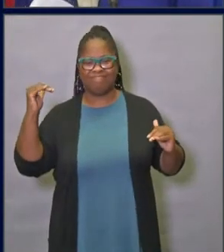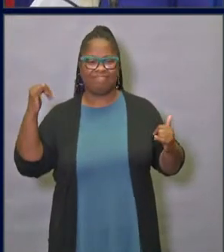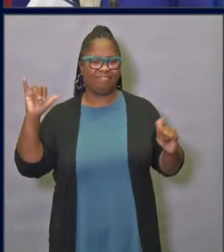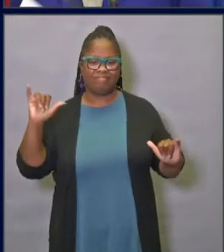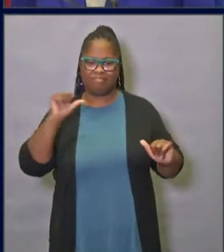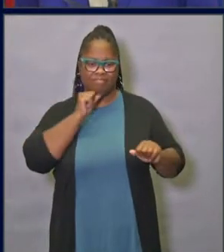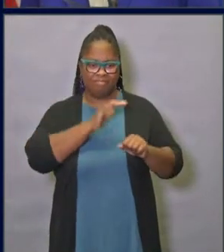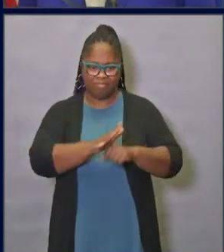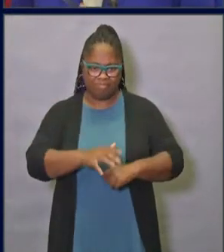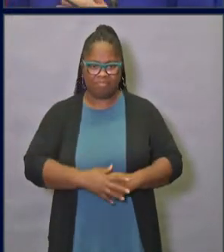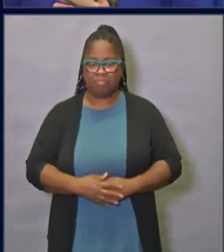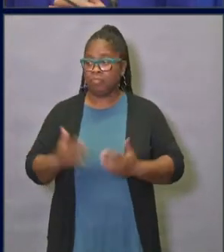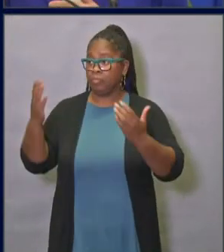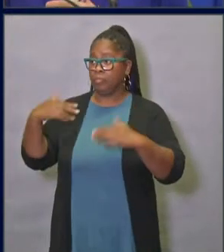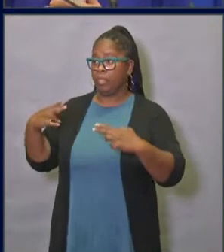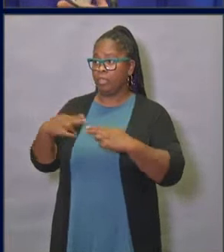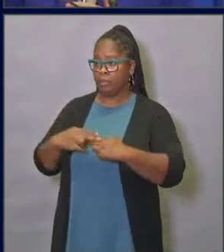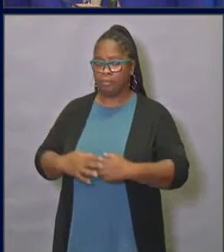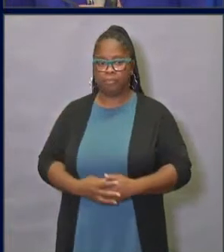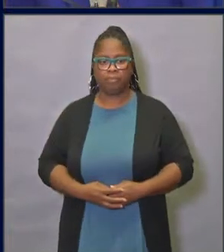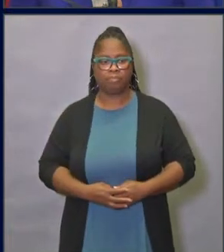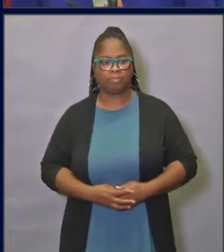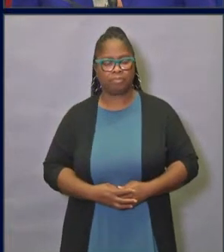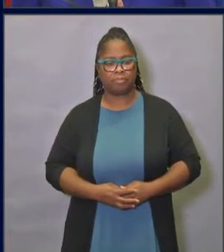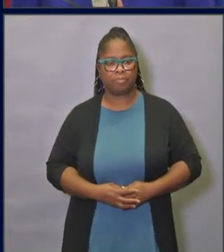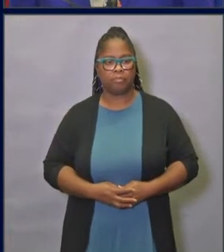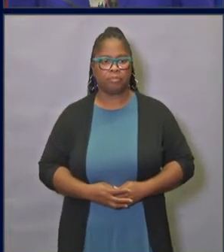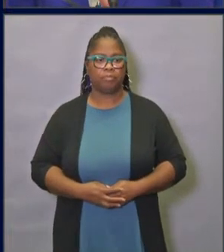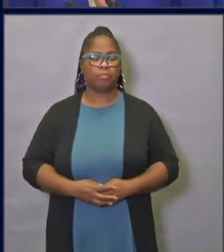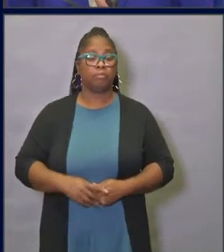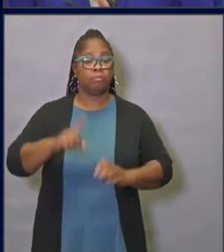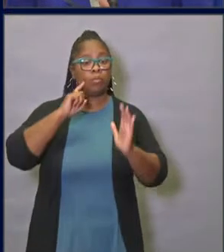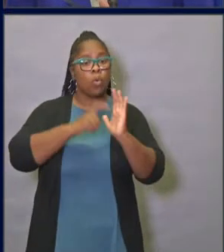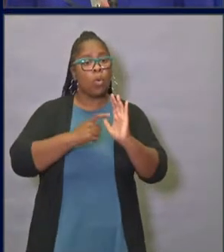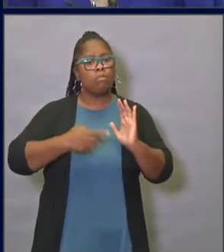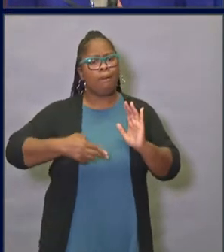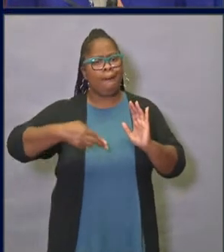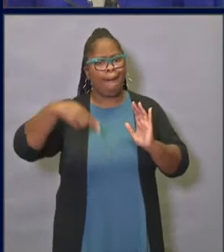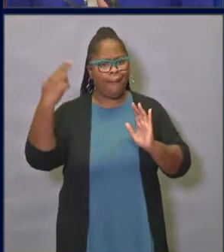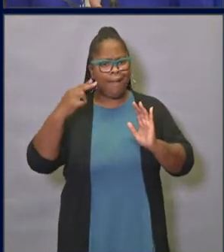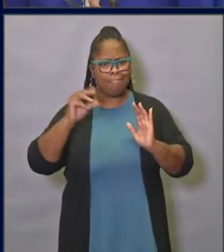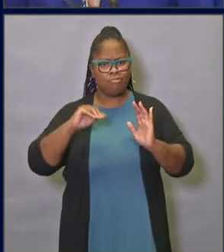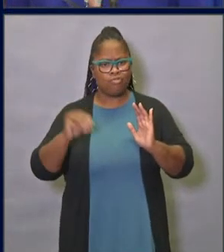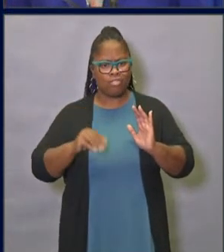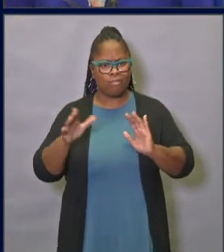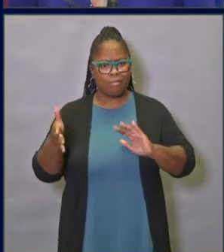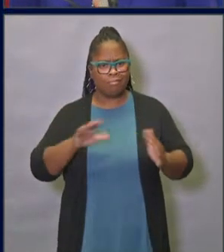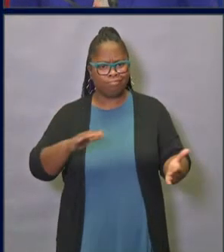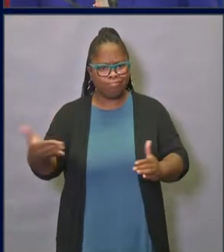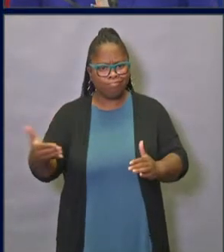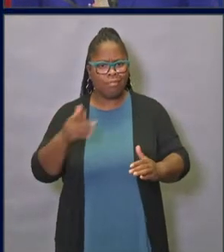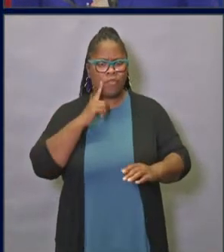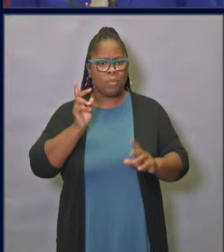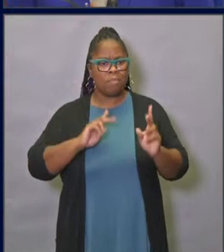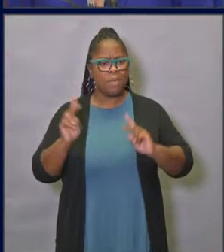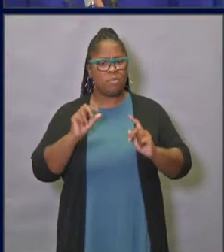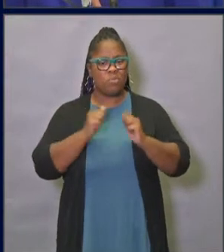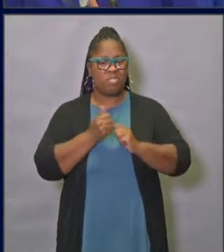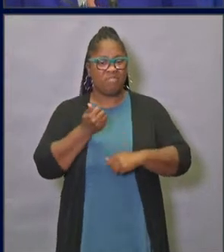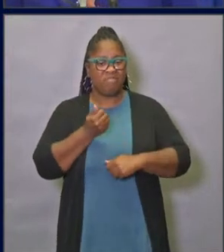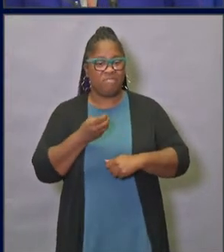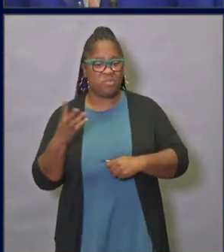We also, and I'll take the next slide, we also continue to see higher mortality rates among people living in areas with